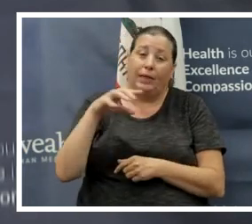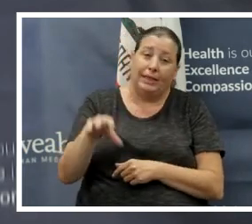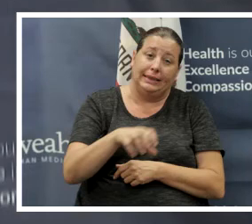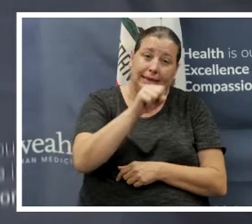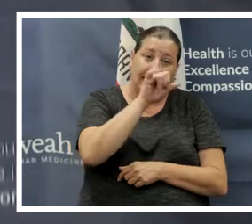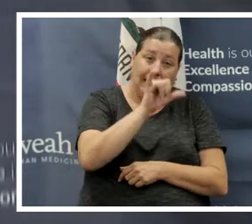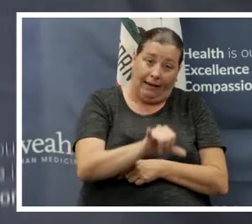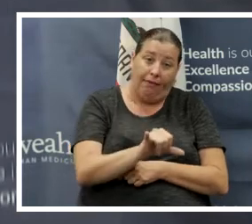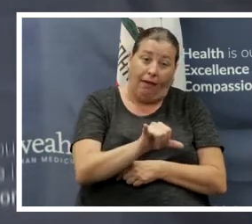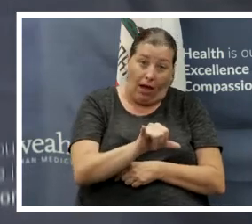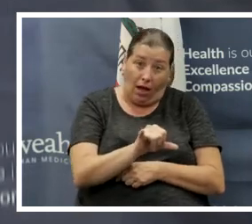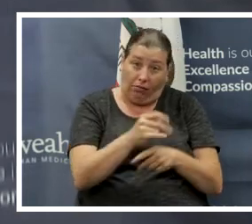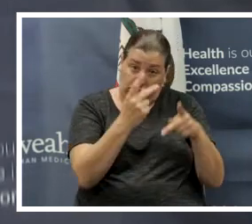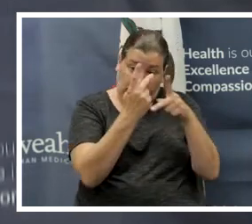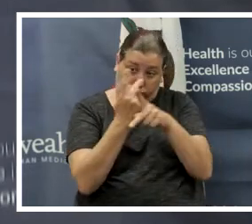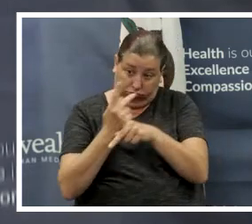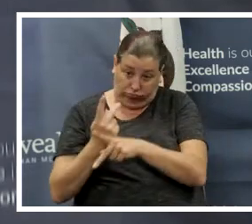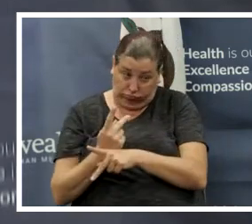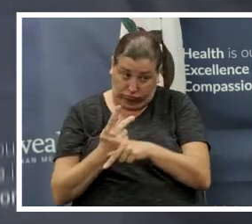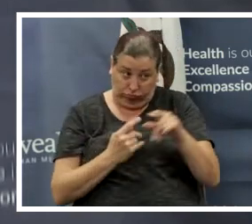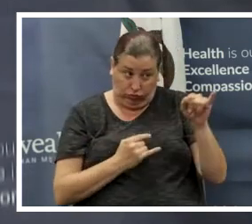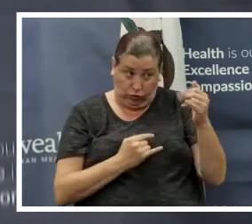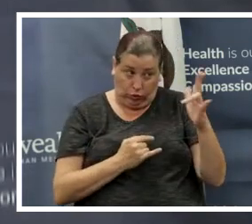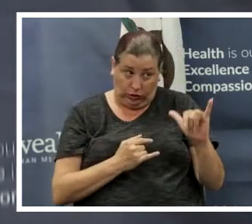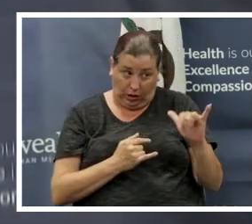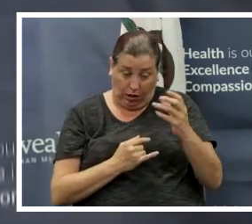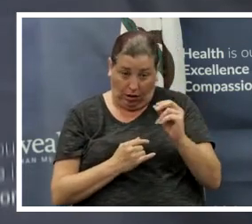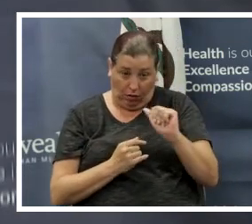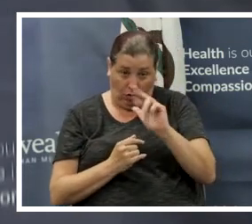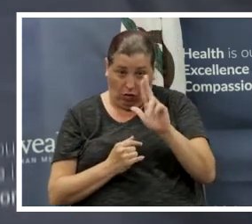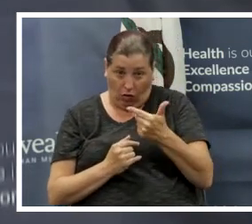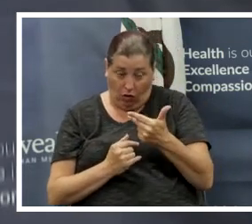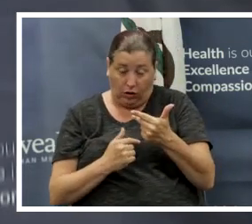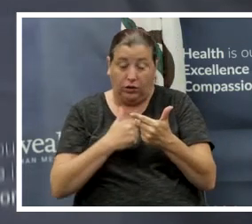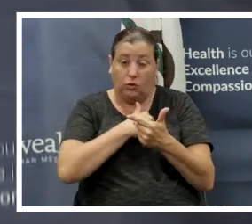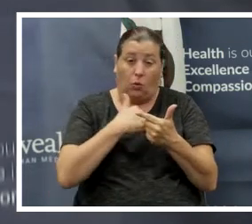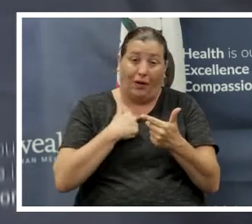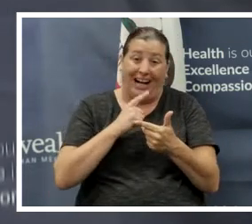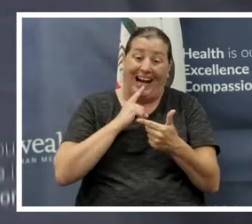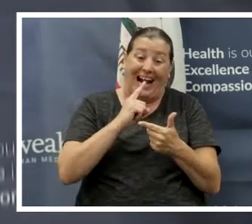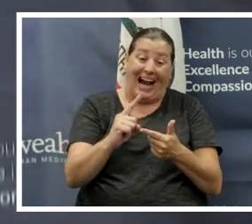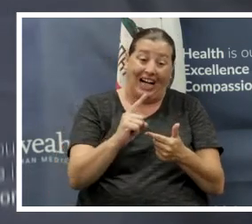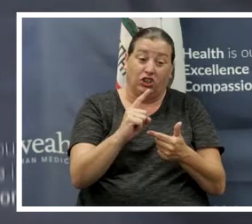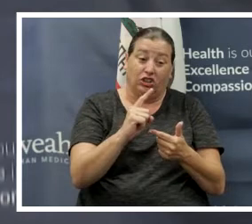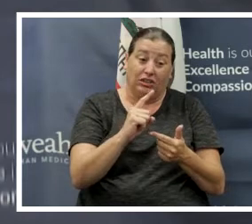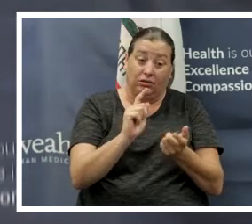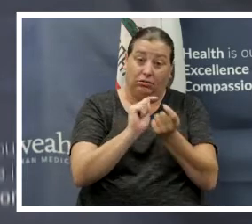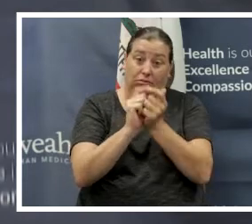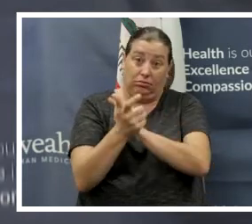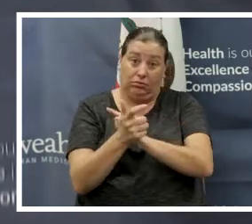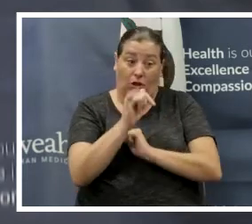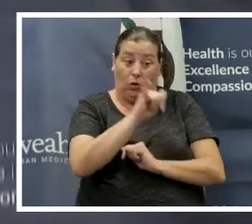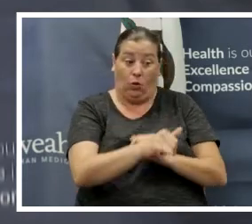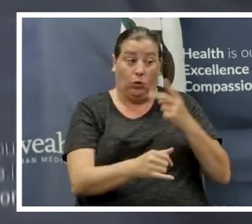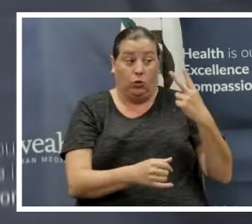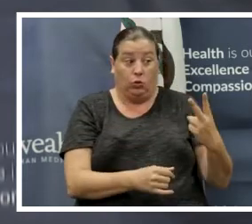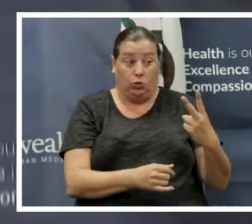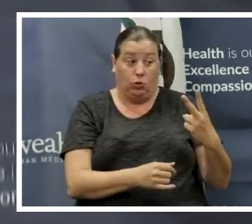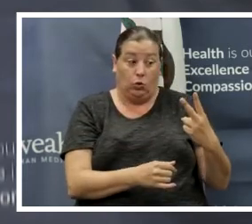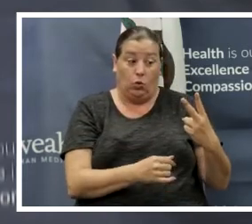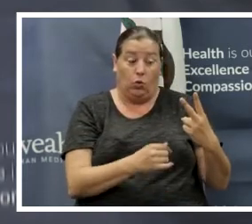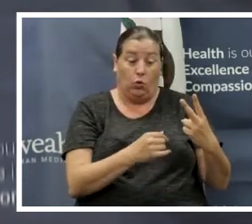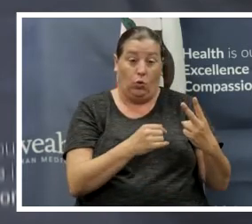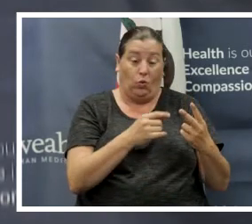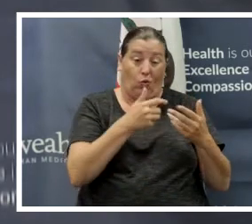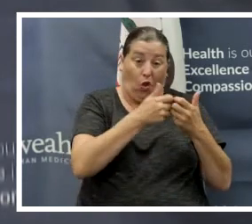into account for July and August, we actually turned those 2 months of operating losses into almost a